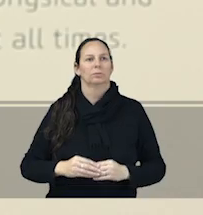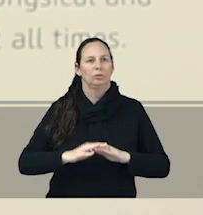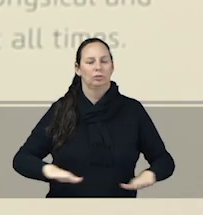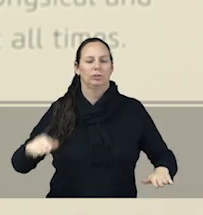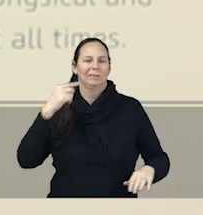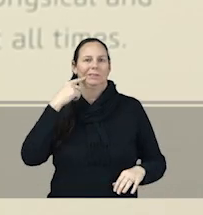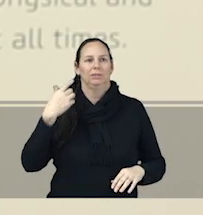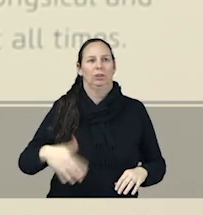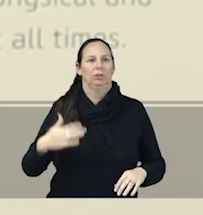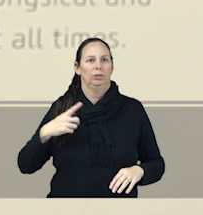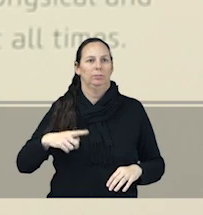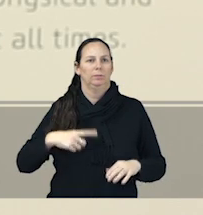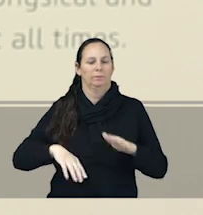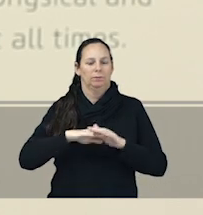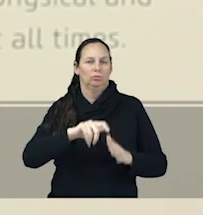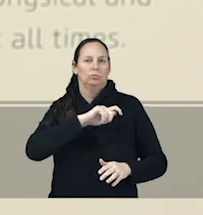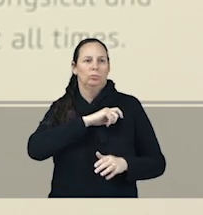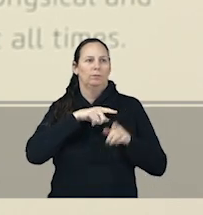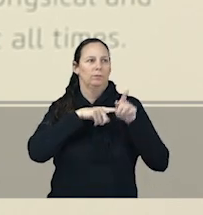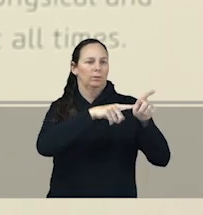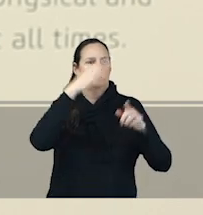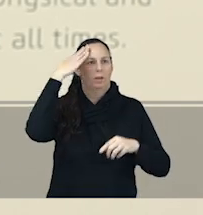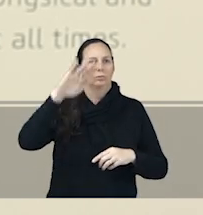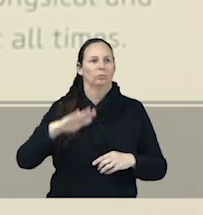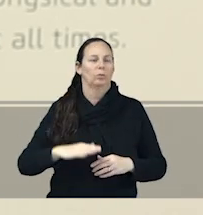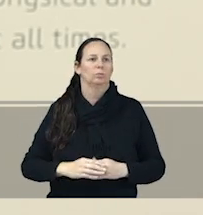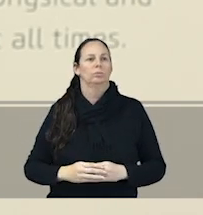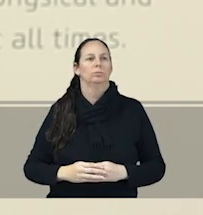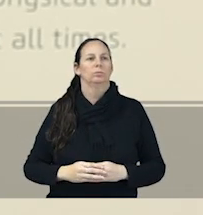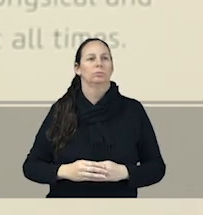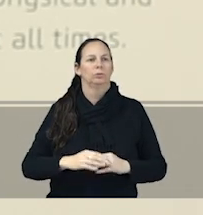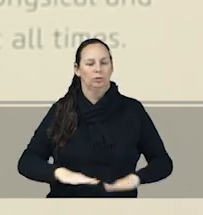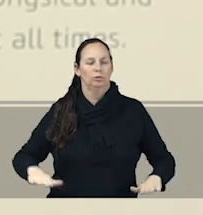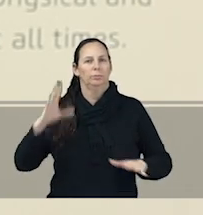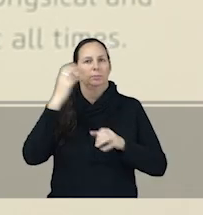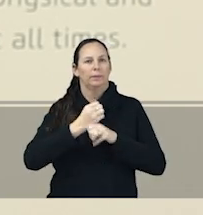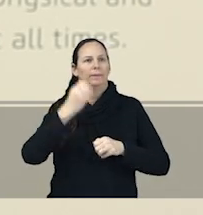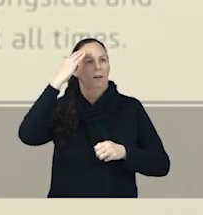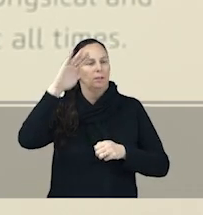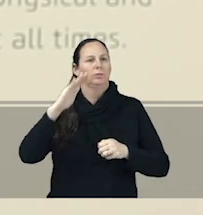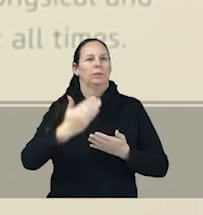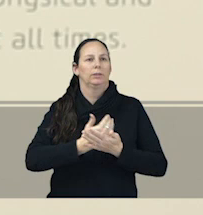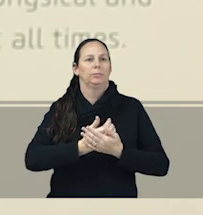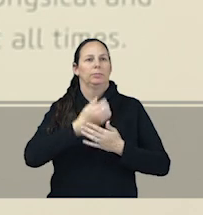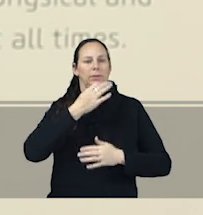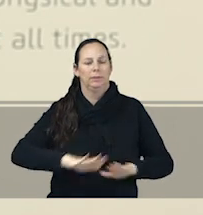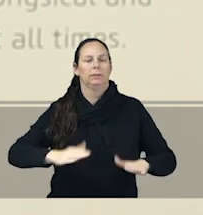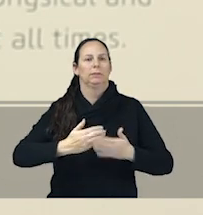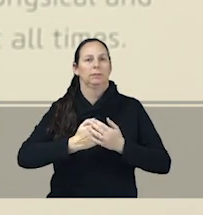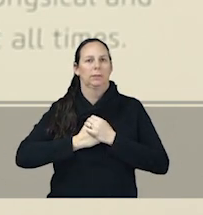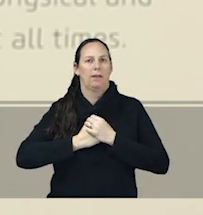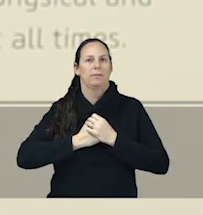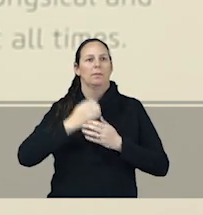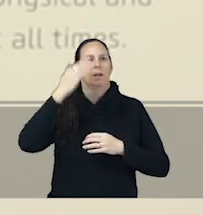Children are vulnerable because predominantly they trust, rely and depend on adults. They rely on adults to keep them safe, they